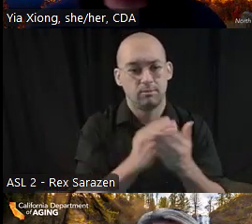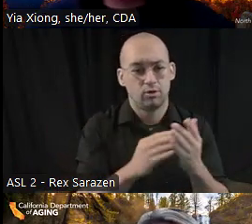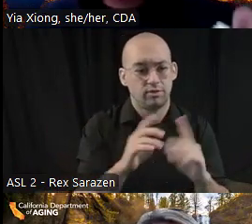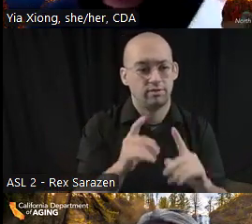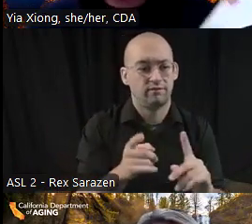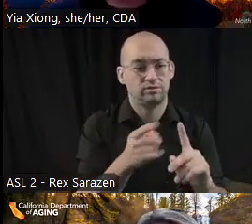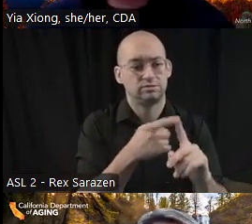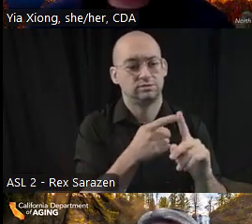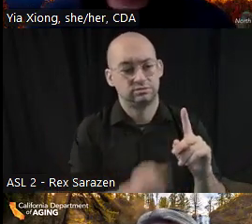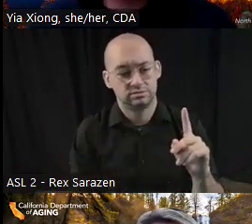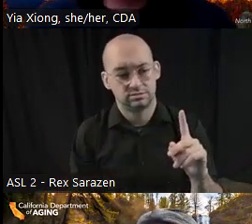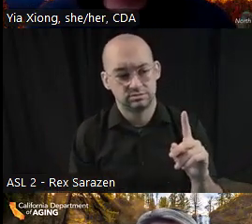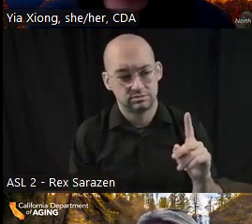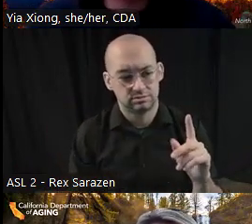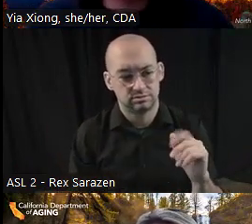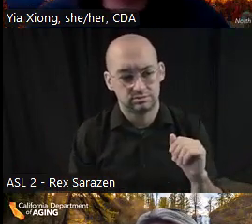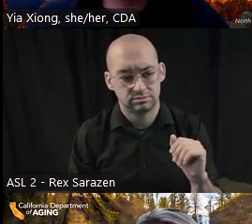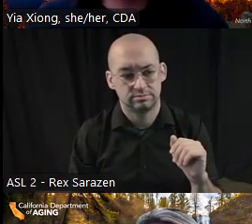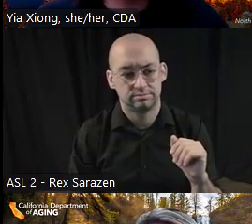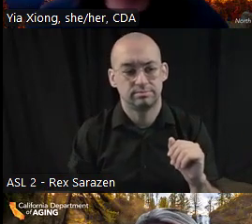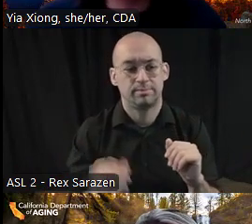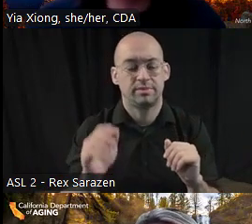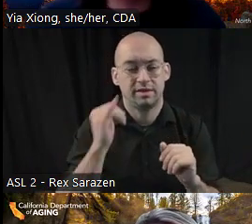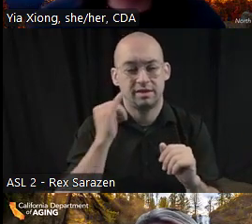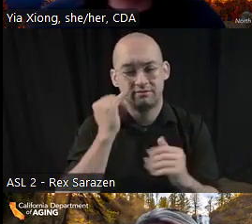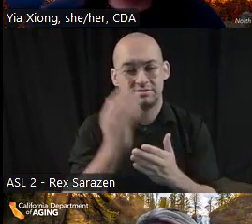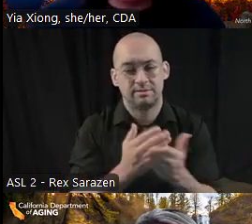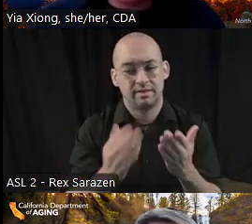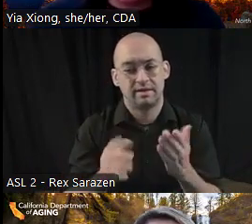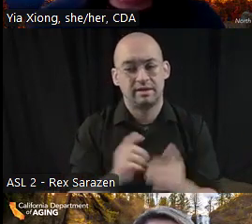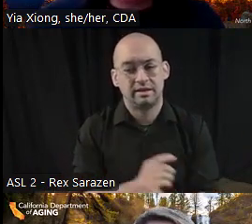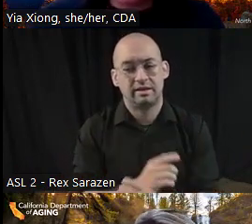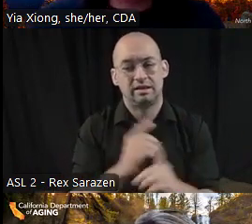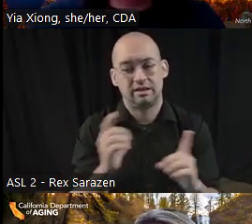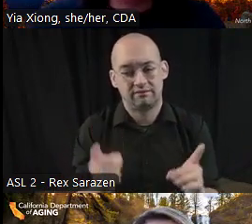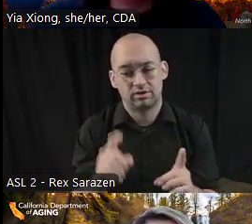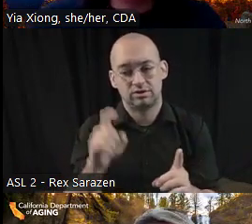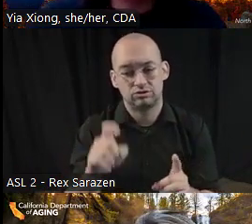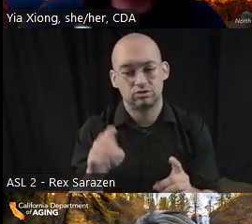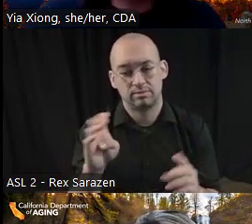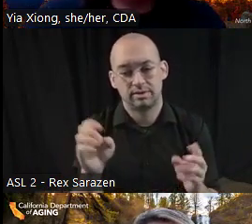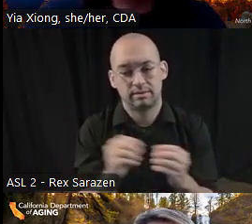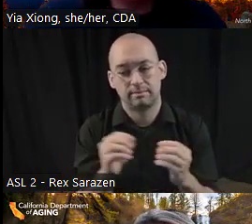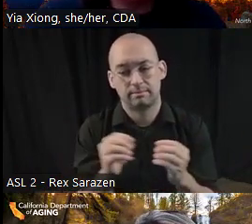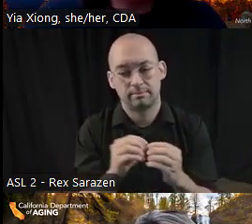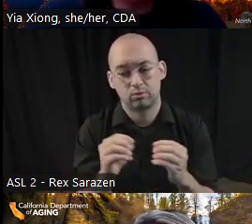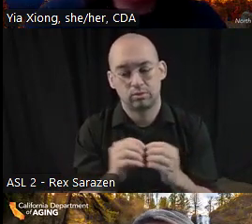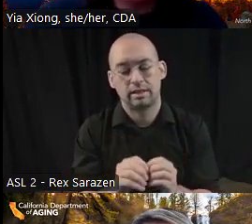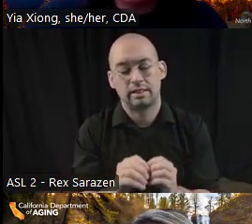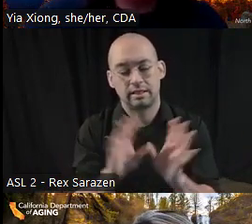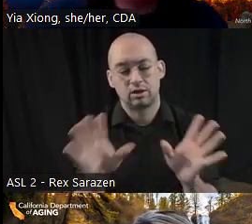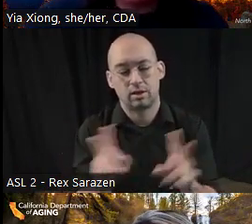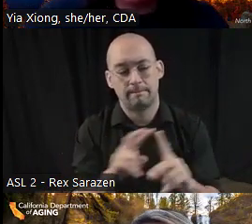So if there's something that's different that we're communicating, I think we should be clearer, but I see that as encapsulated under the first